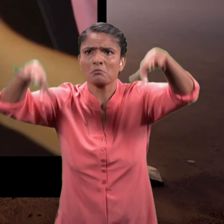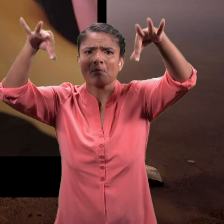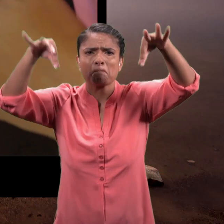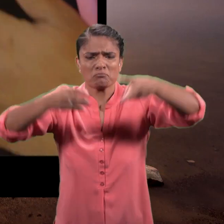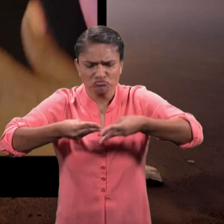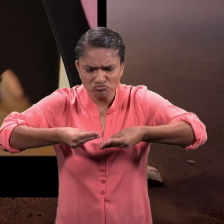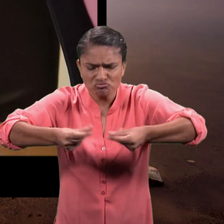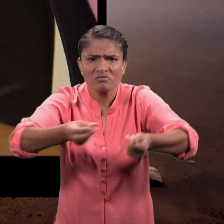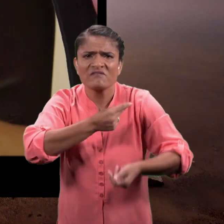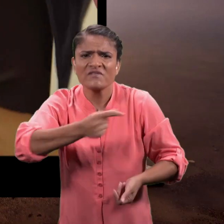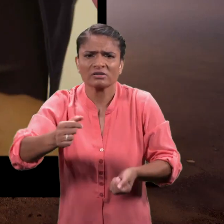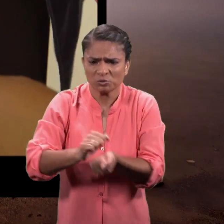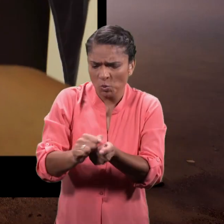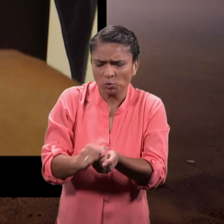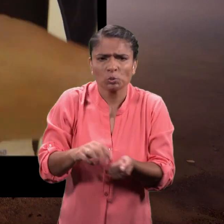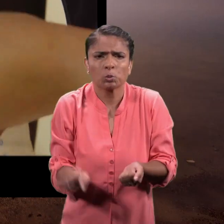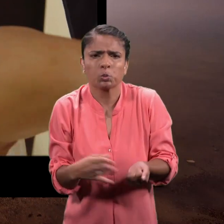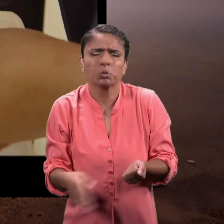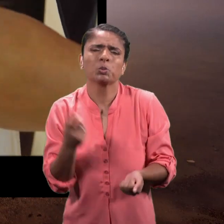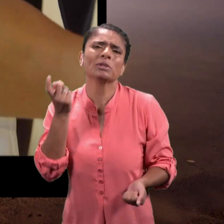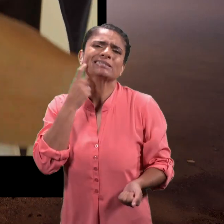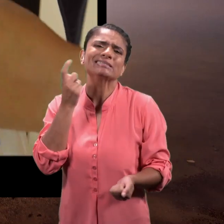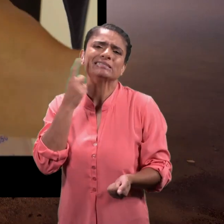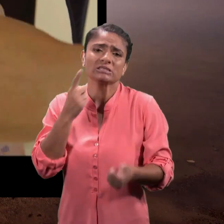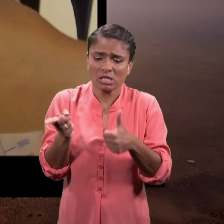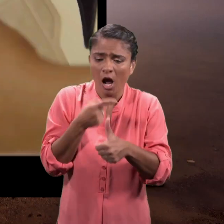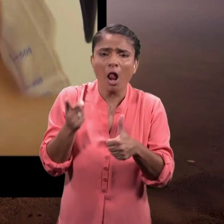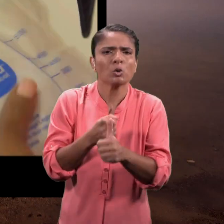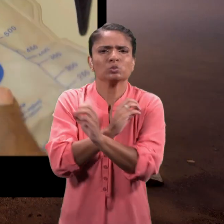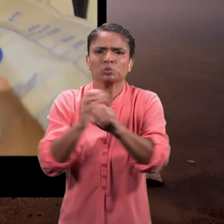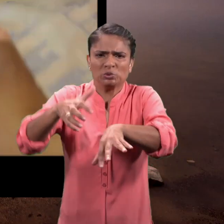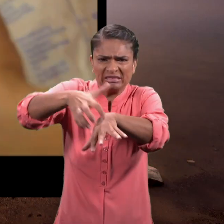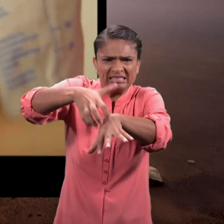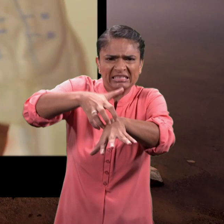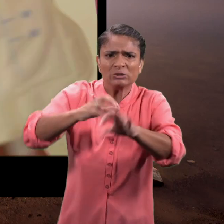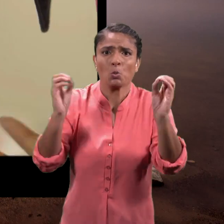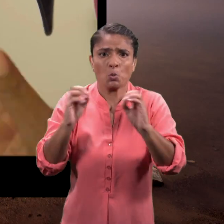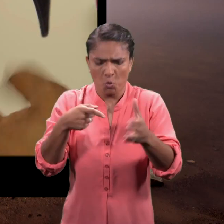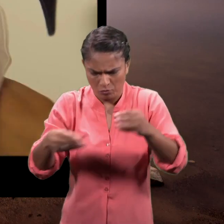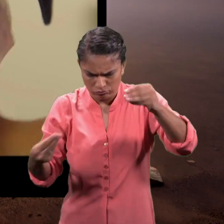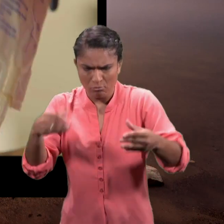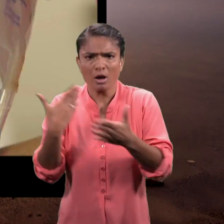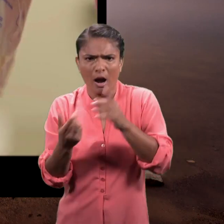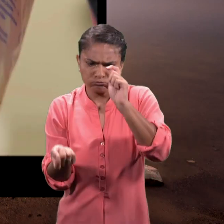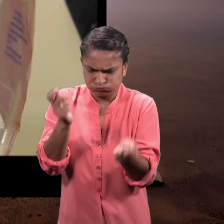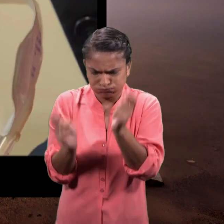hypoallergenic, quick dry, easy to wash, and also they can